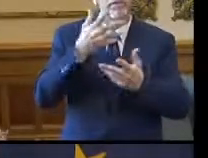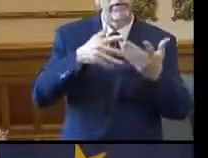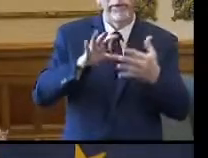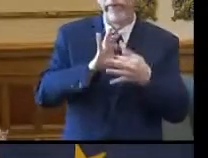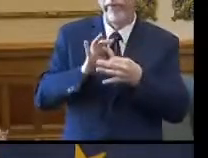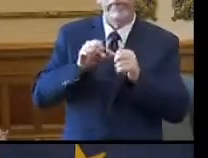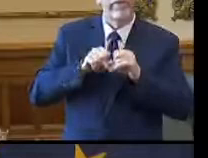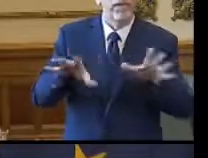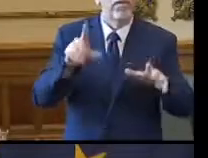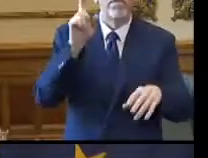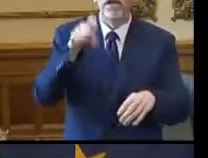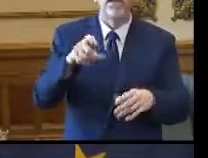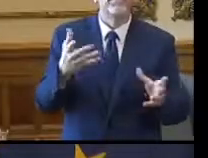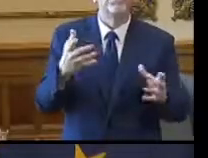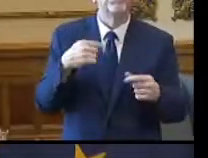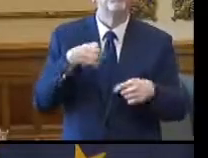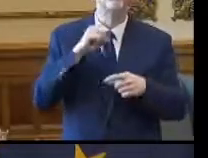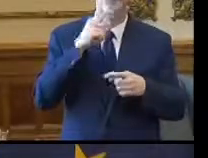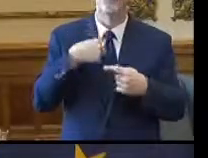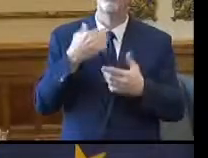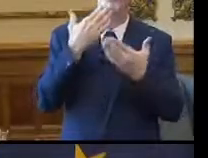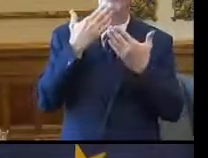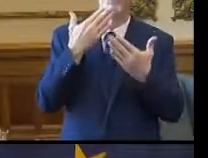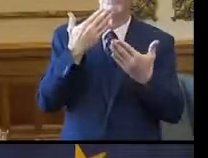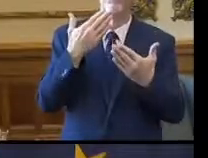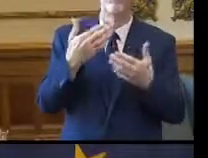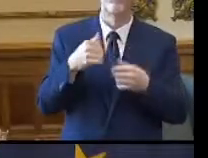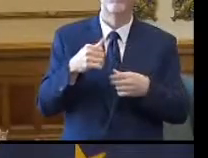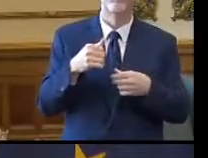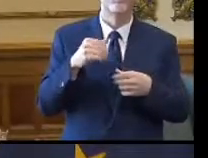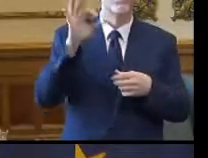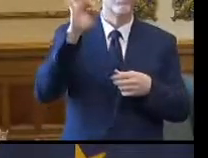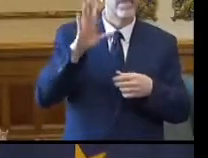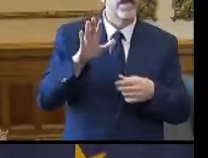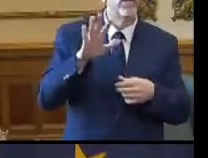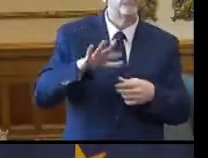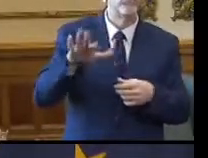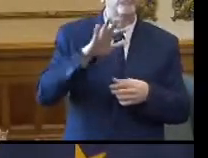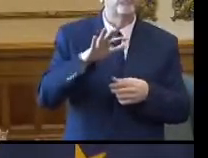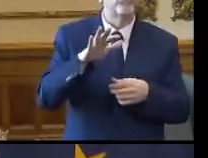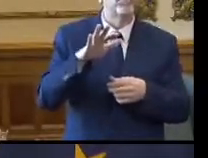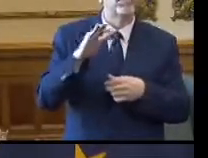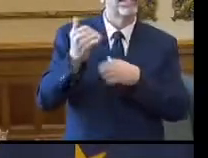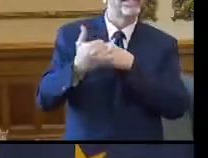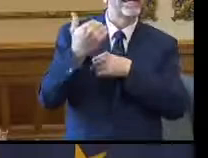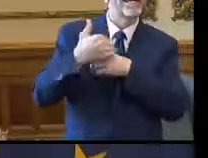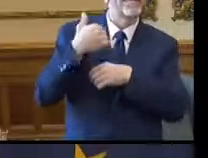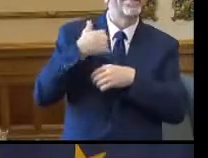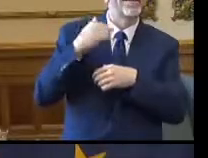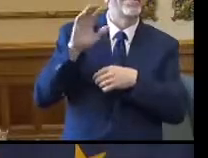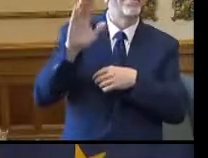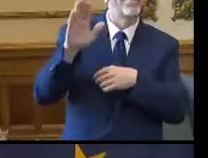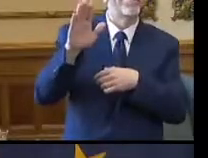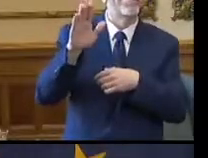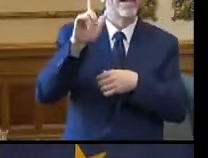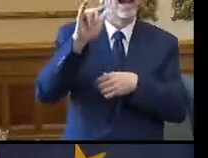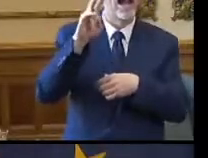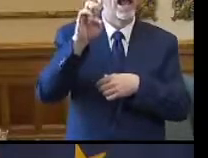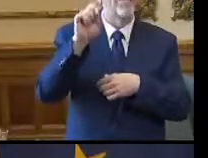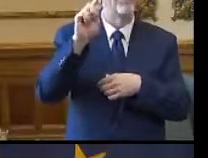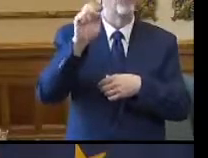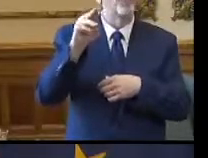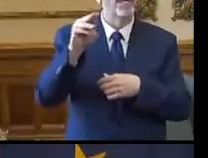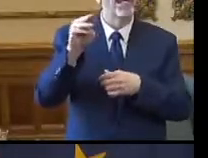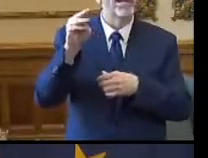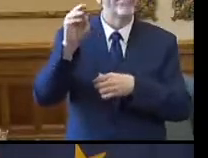And I'm so thankful that the pastors that are sending me their live streaming sermons